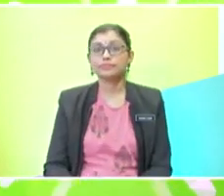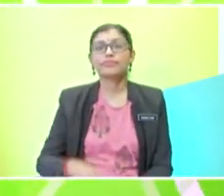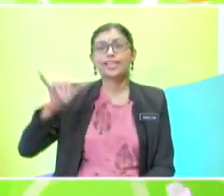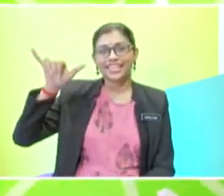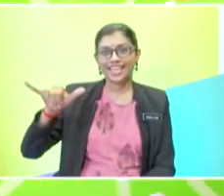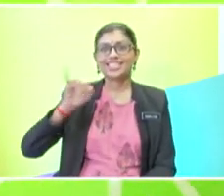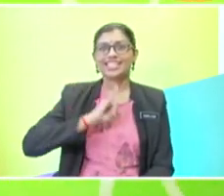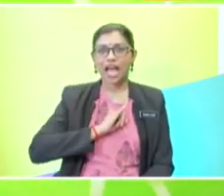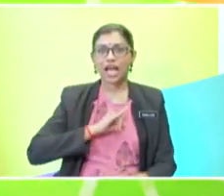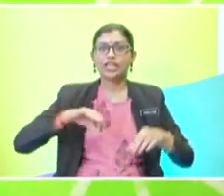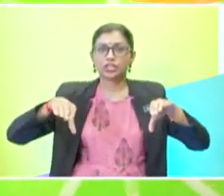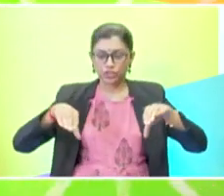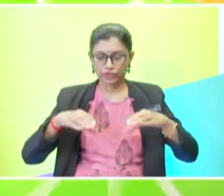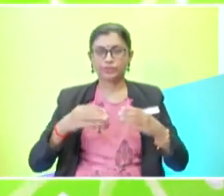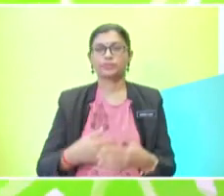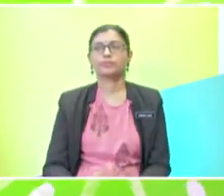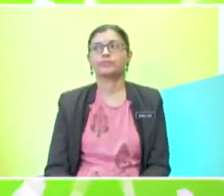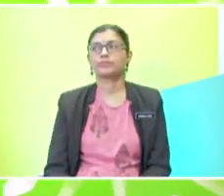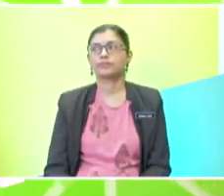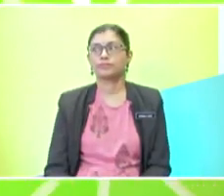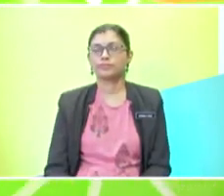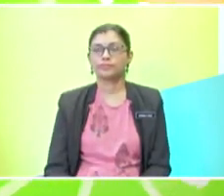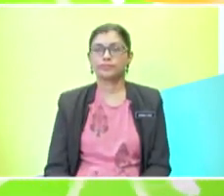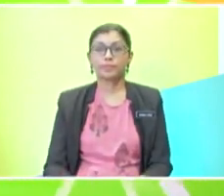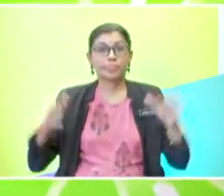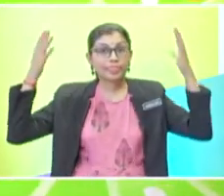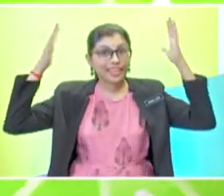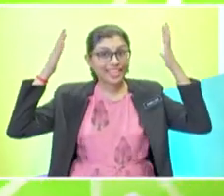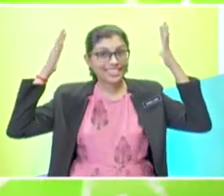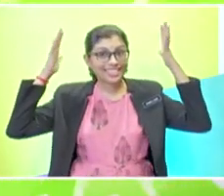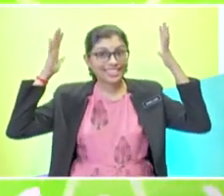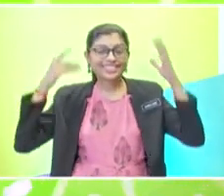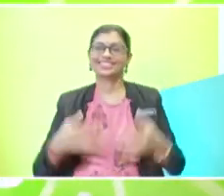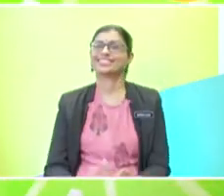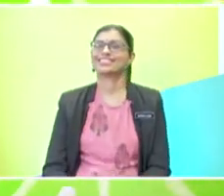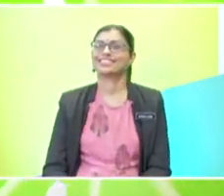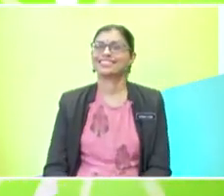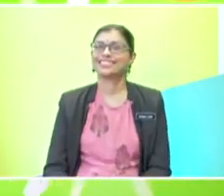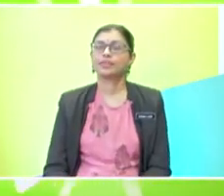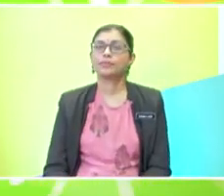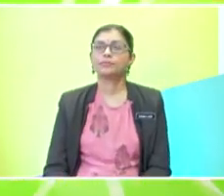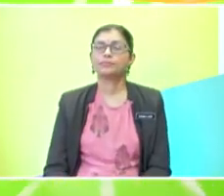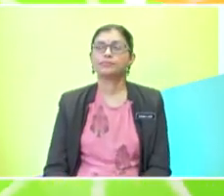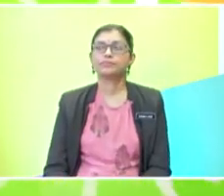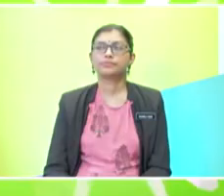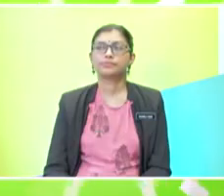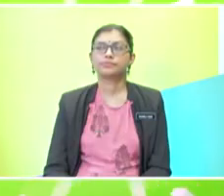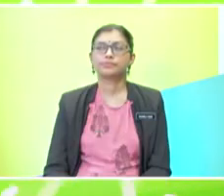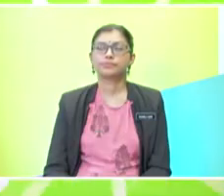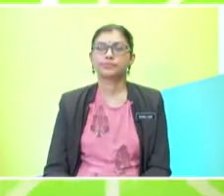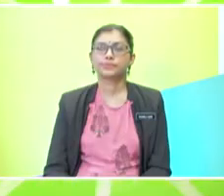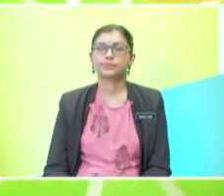Yes, I do. Good, well done. Yay. Yes, you do. All right, okay, so basically,